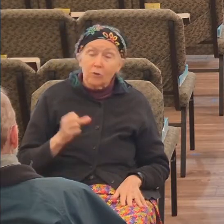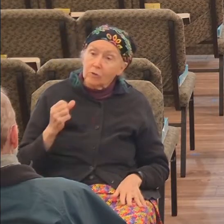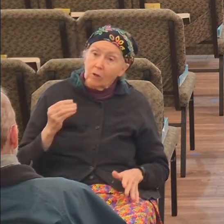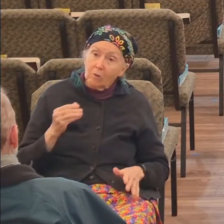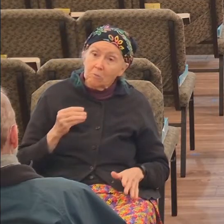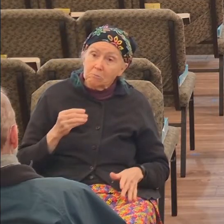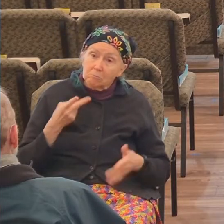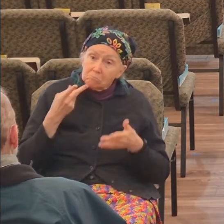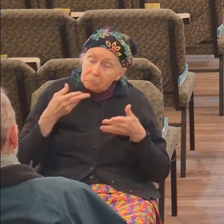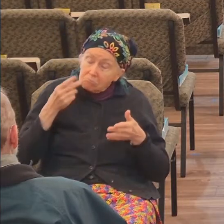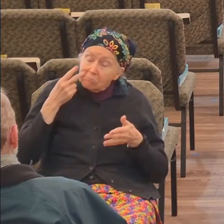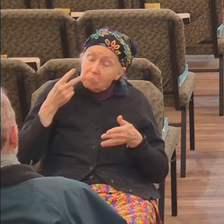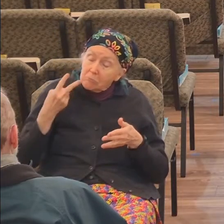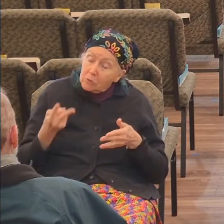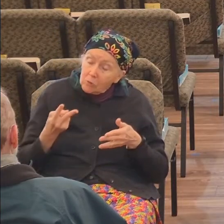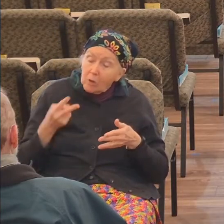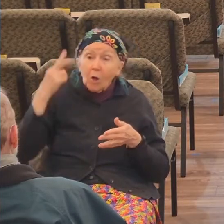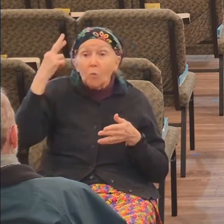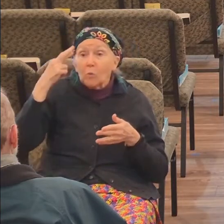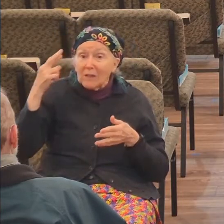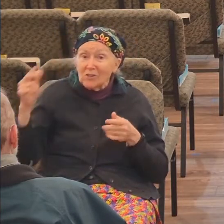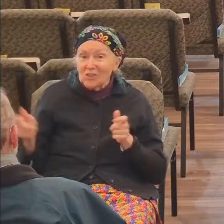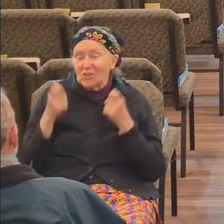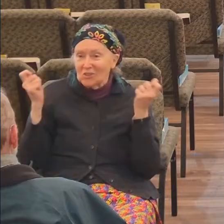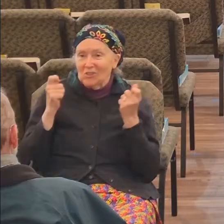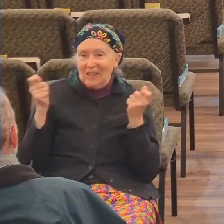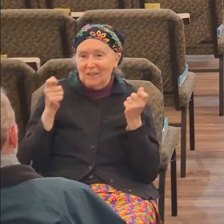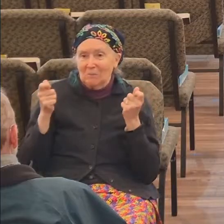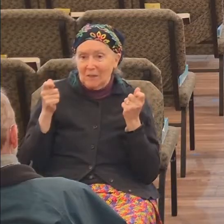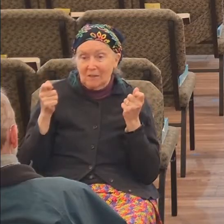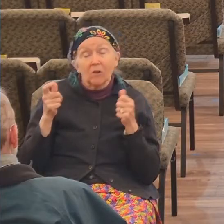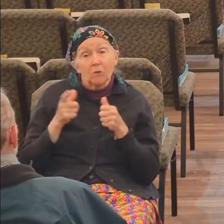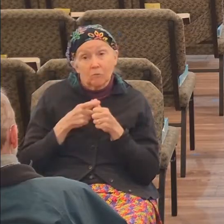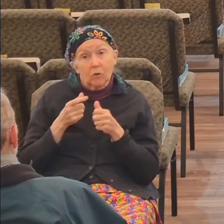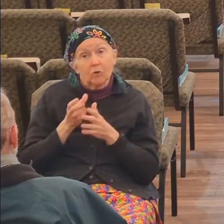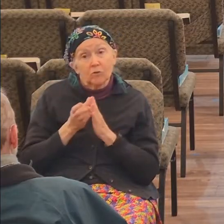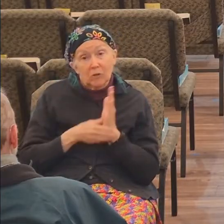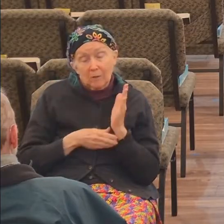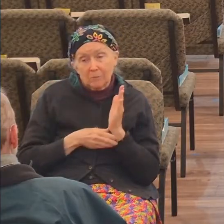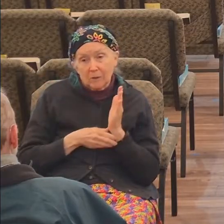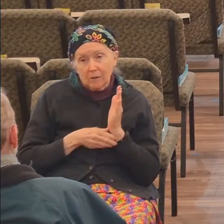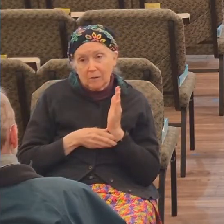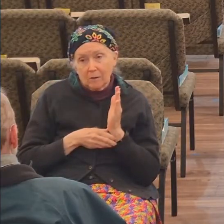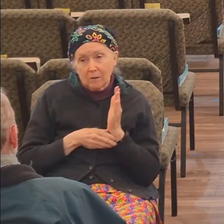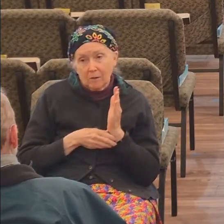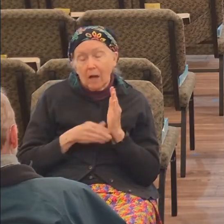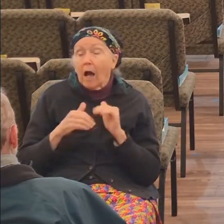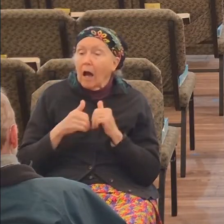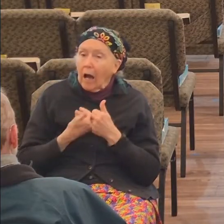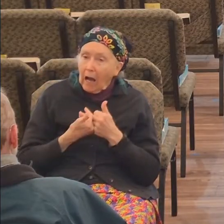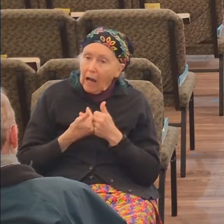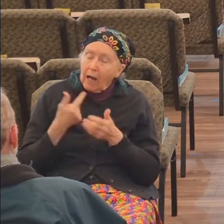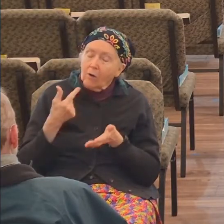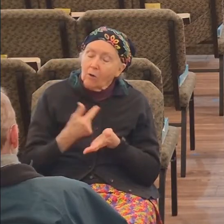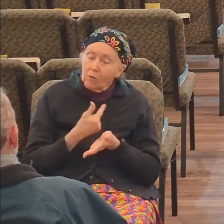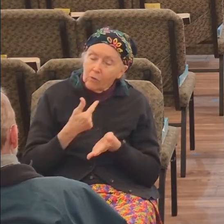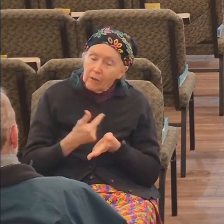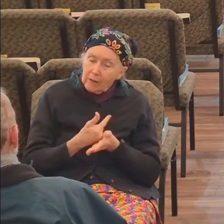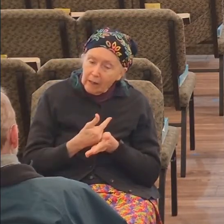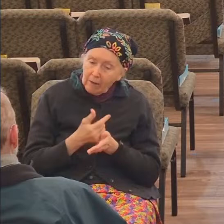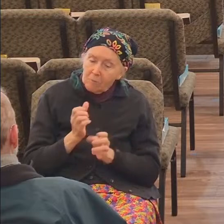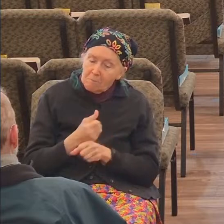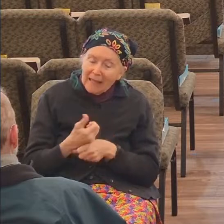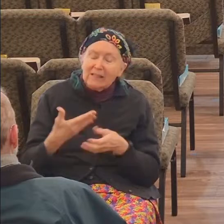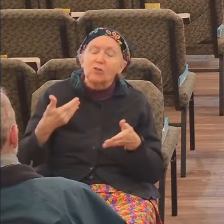look at this. Reasons to celebrate. And what you're going to see in this first chapter is really how the gospel forms new